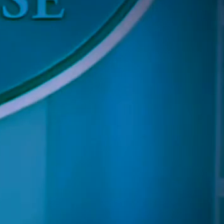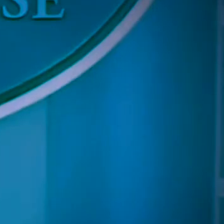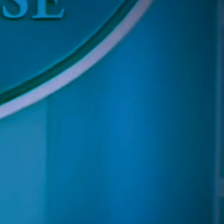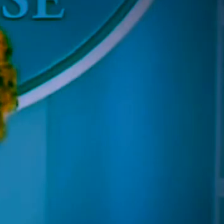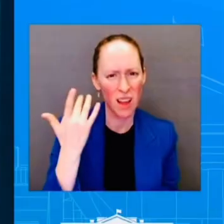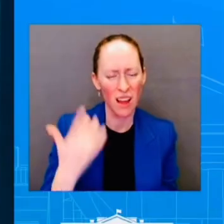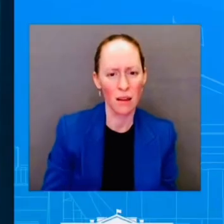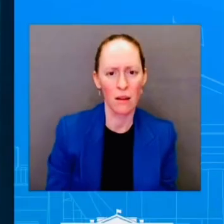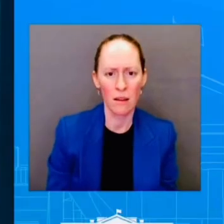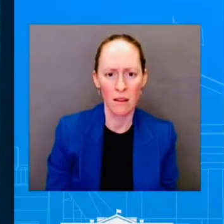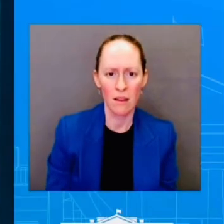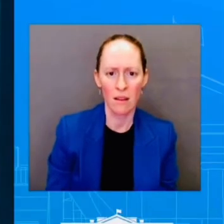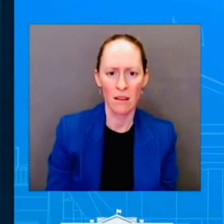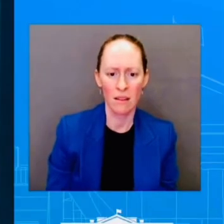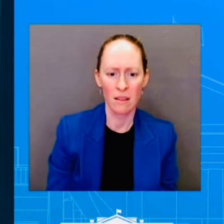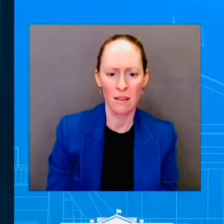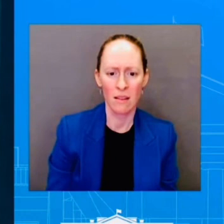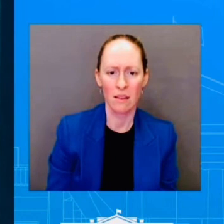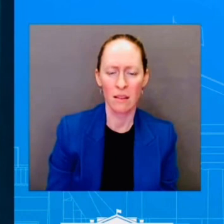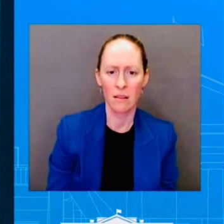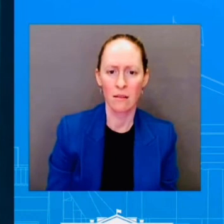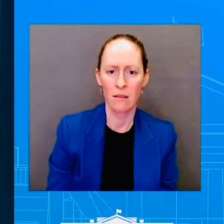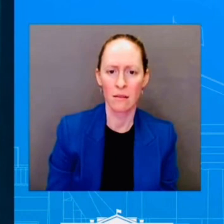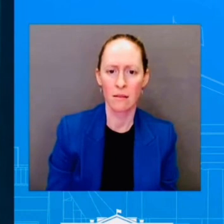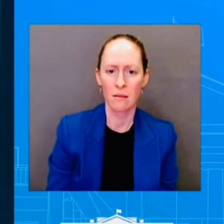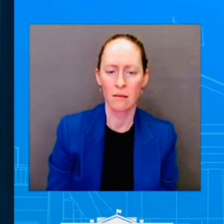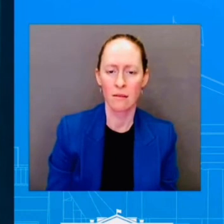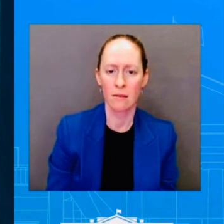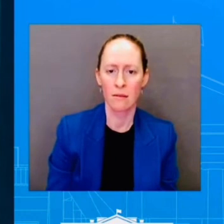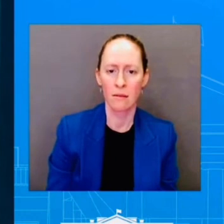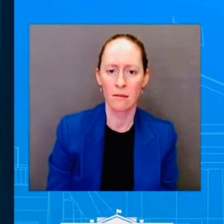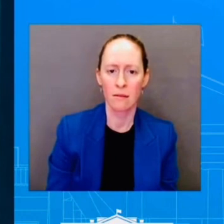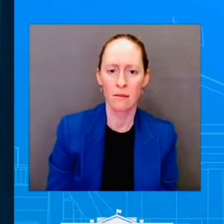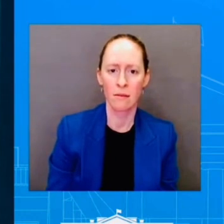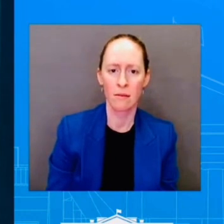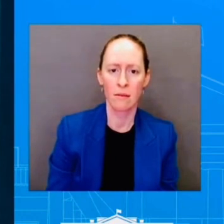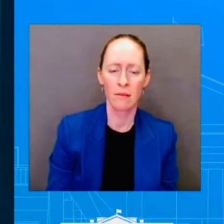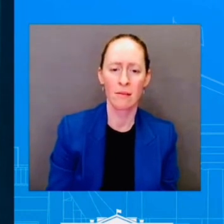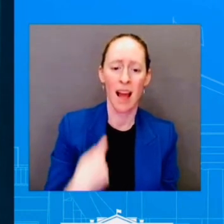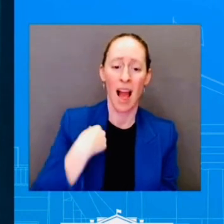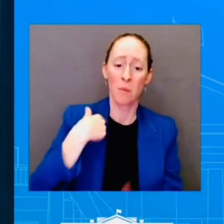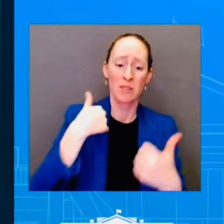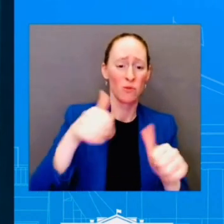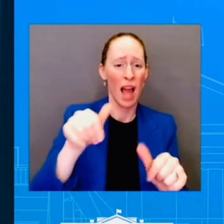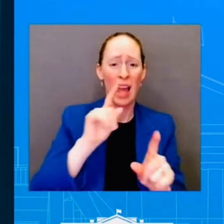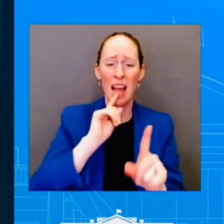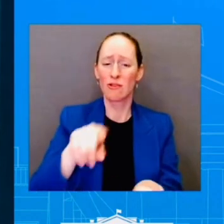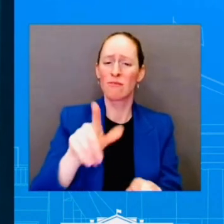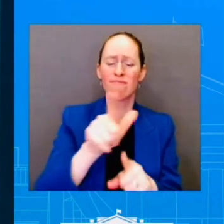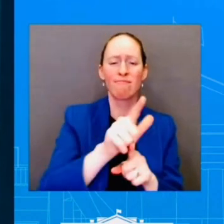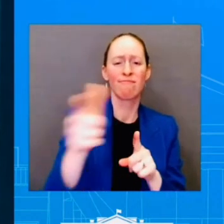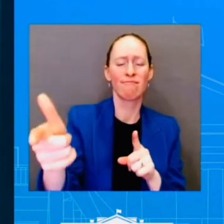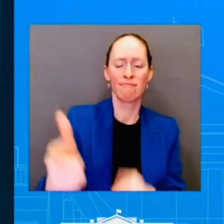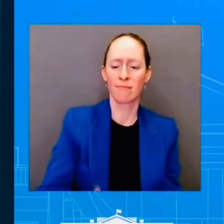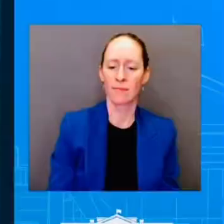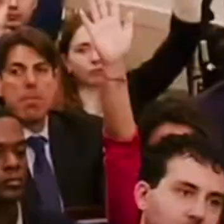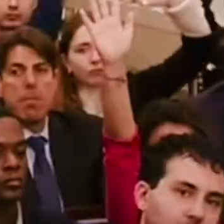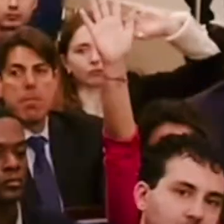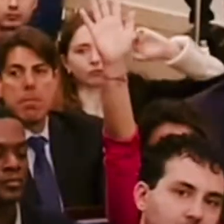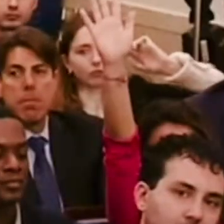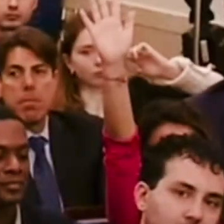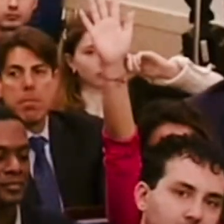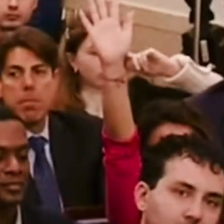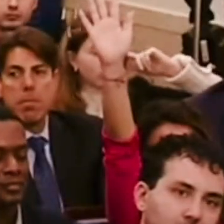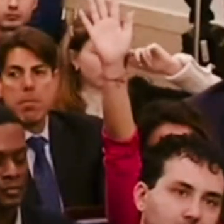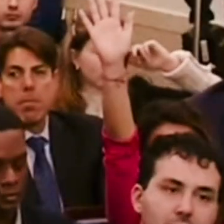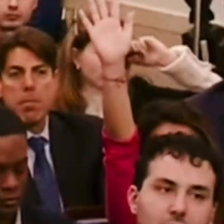going to? Okay. Okay. I'm trying to answer your question. Go ahead, sir. Go ahead. I just tried. You wouldn't let me. Go ahead. I had two quick questions. No,